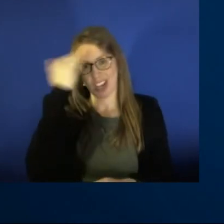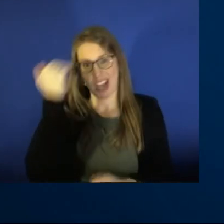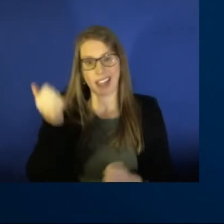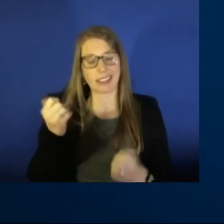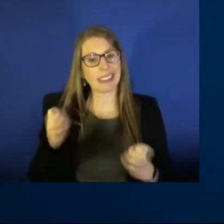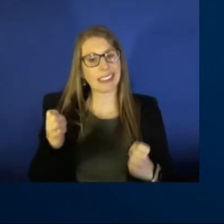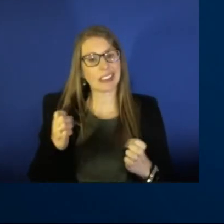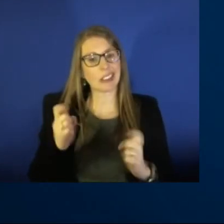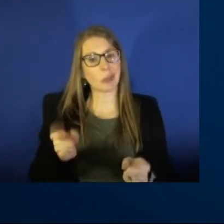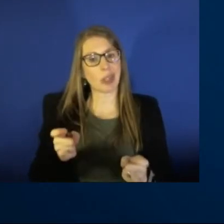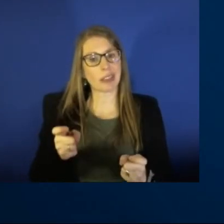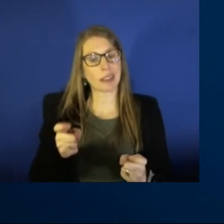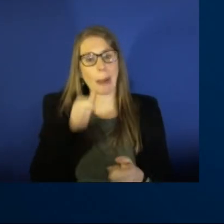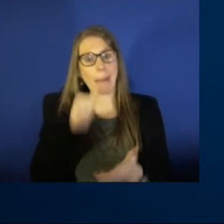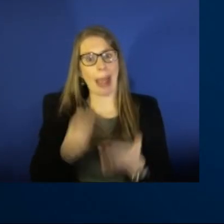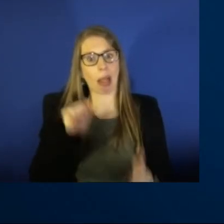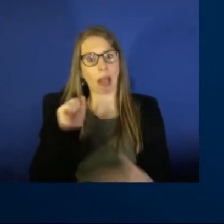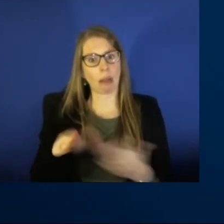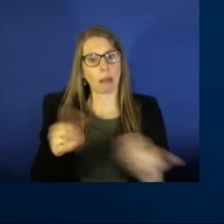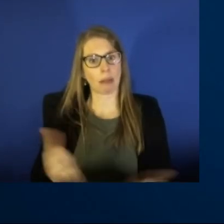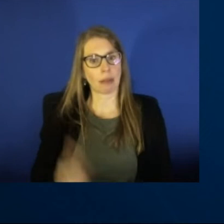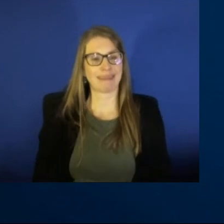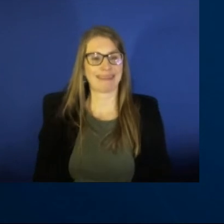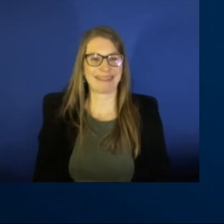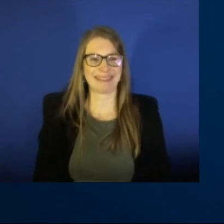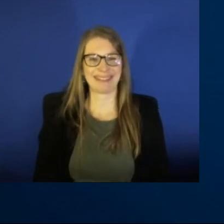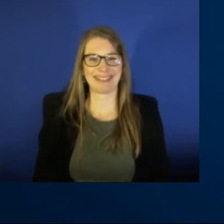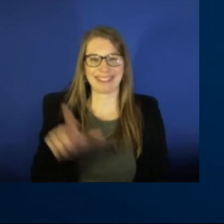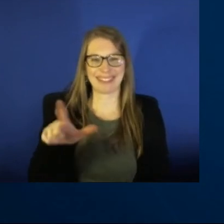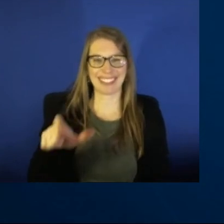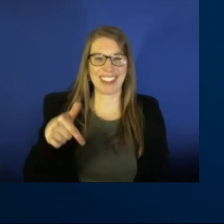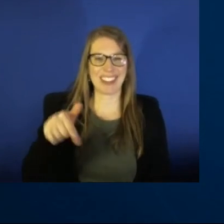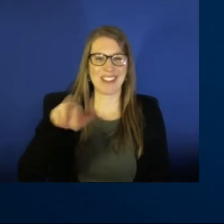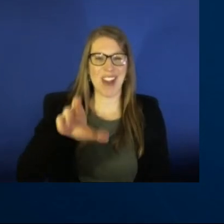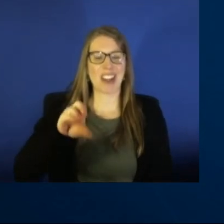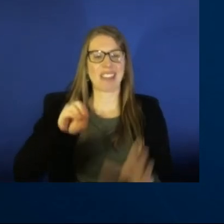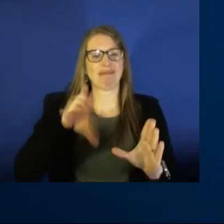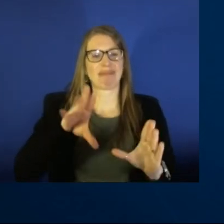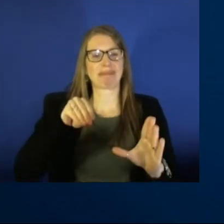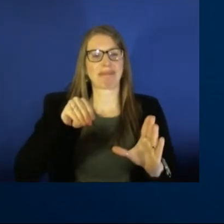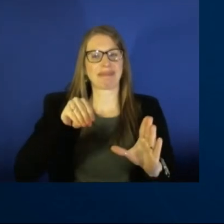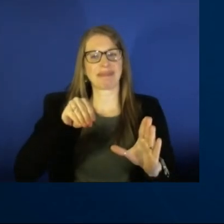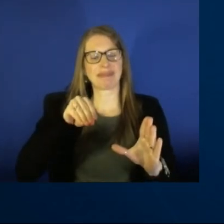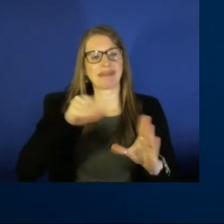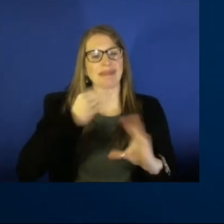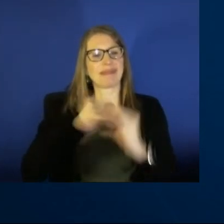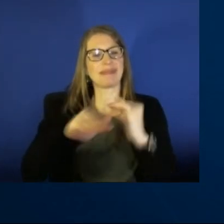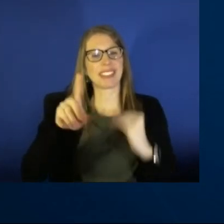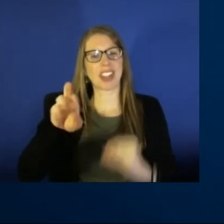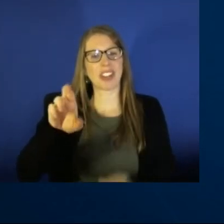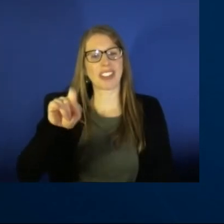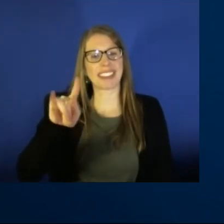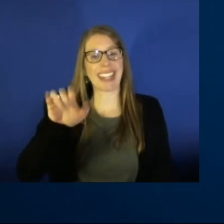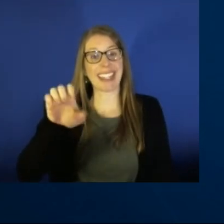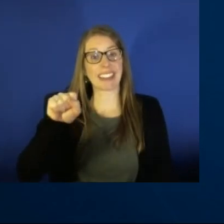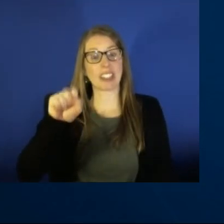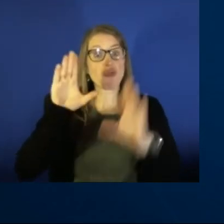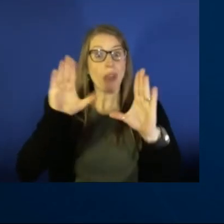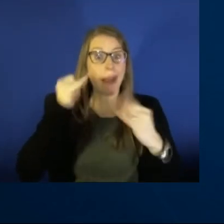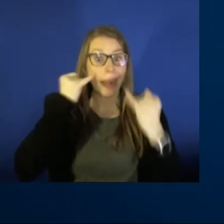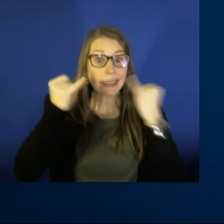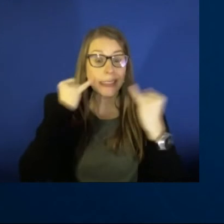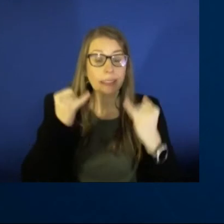in the mail. Okay, so it's in the mail. Click on this QR code right here on your screen. You can email us. Email Dr. Stites great ideas to get his lovely